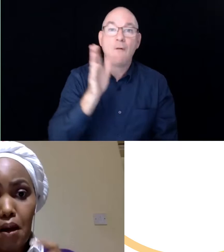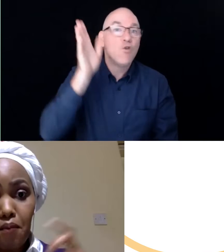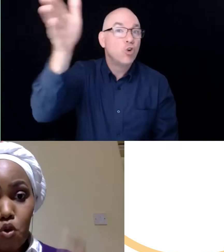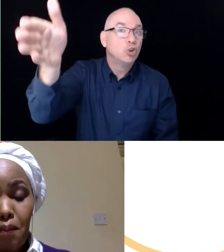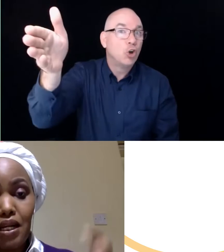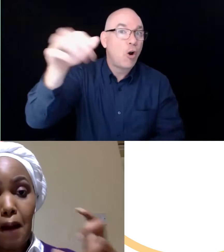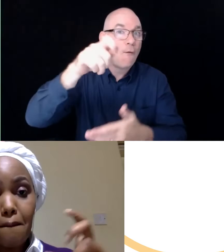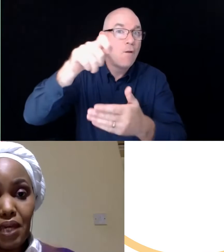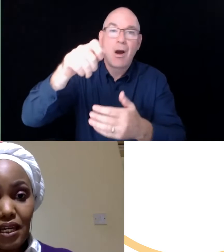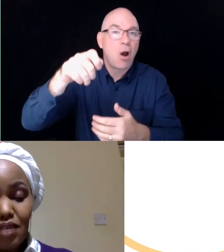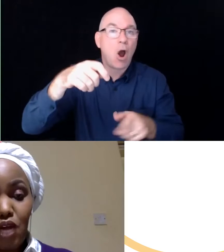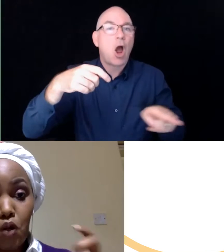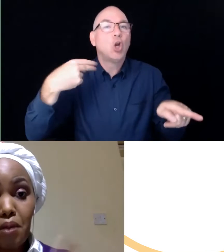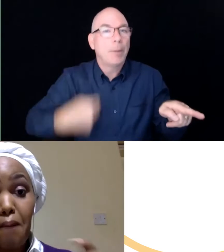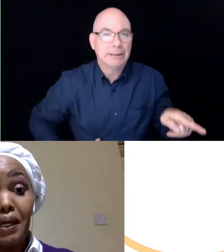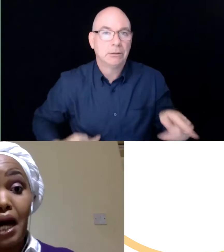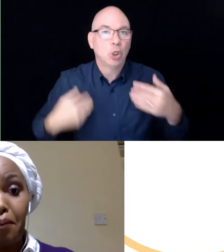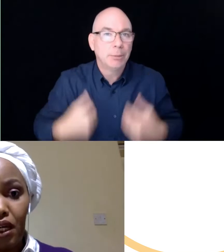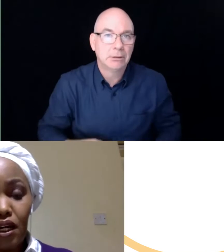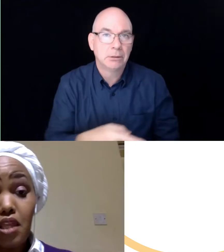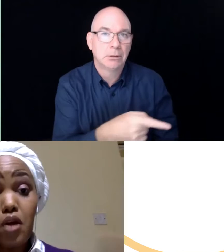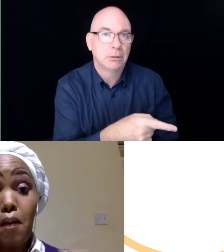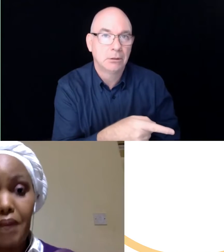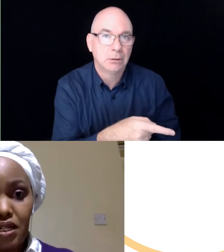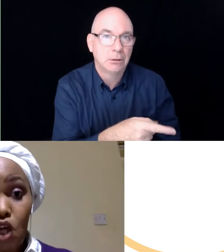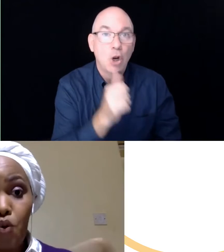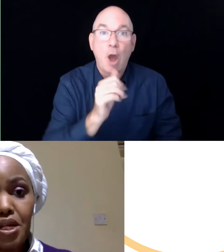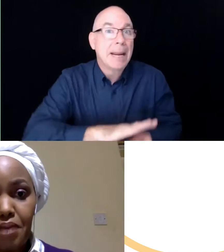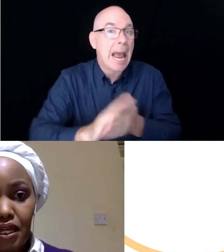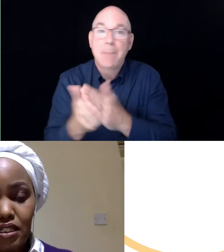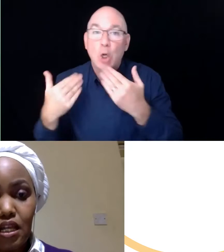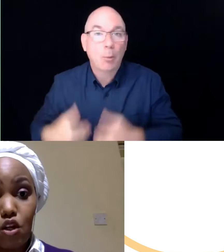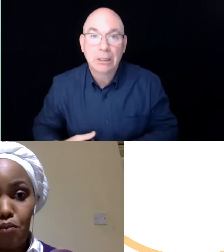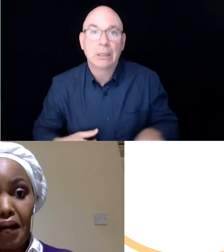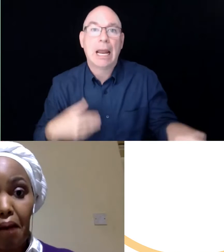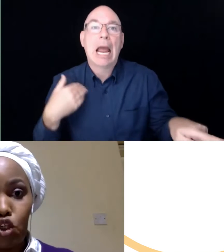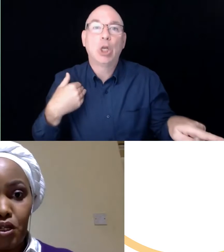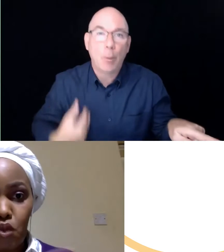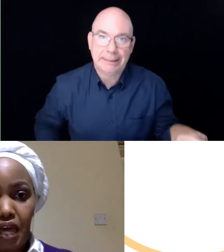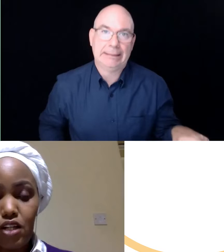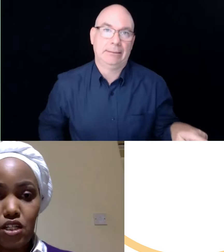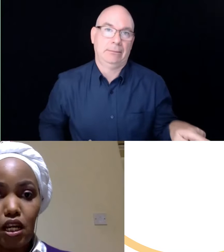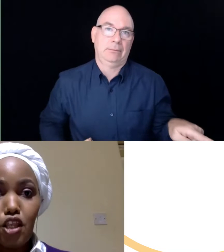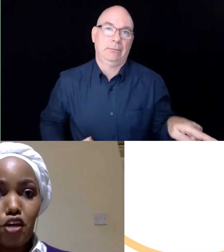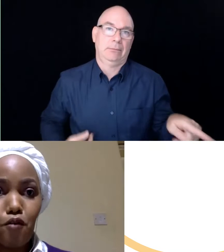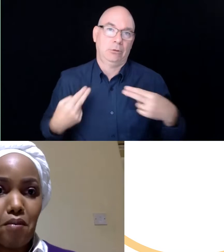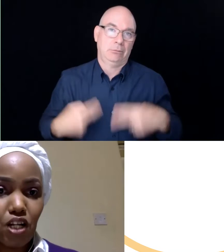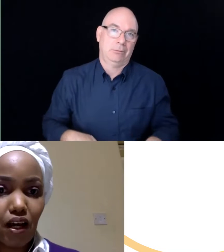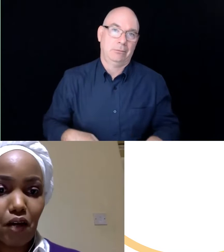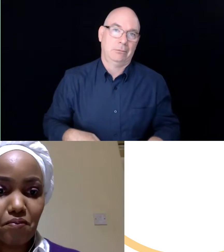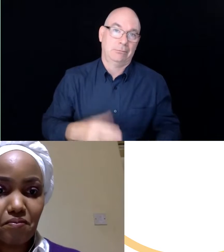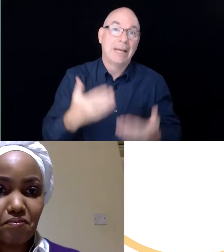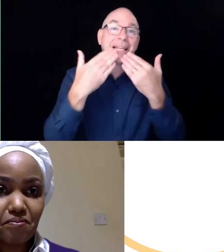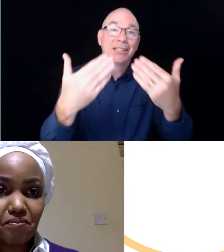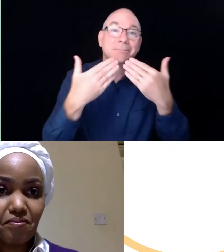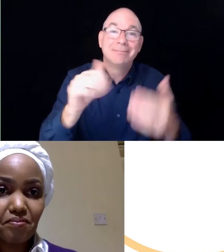just human being. They are not human becoming, they are human beings. They're already being. they're not becoming humans when they're 18. Thank you very much,